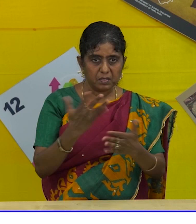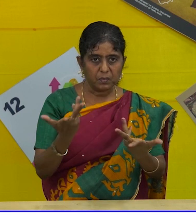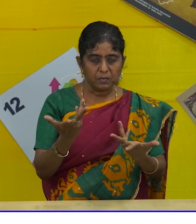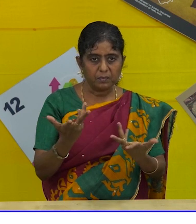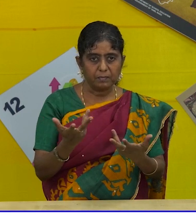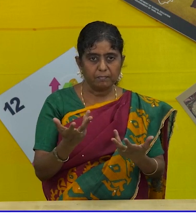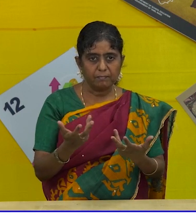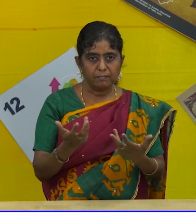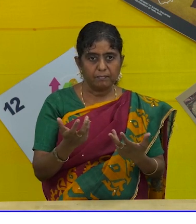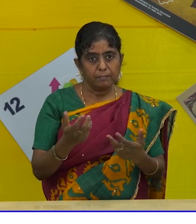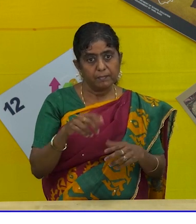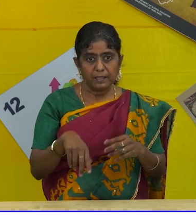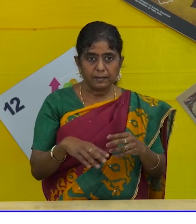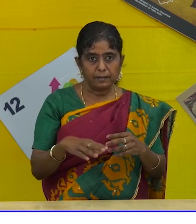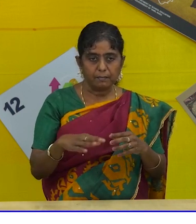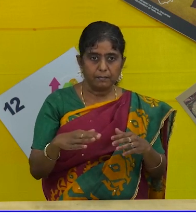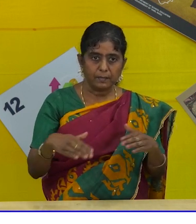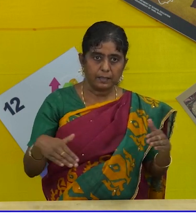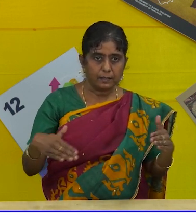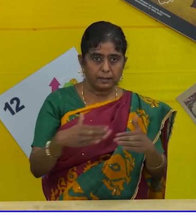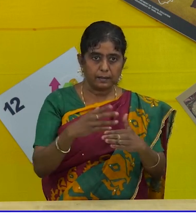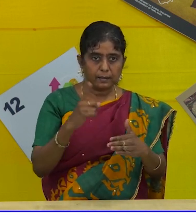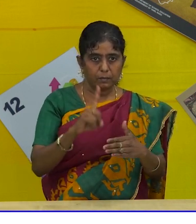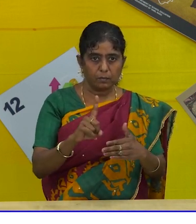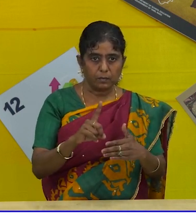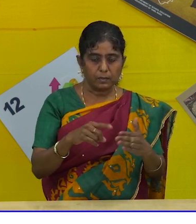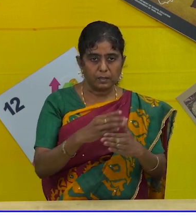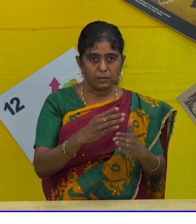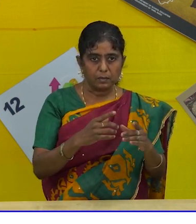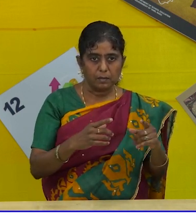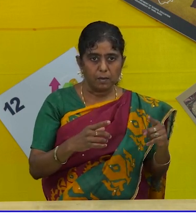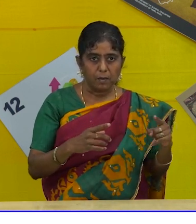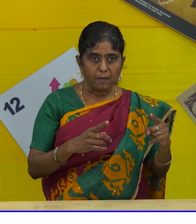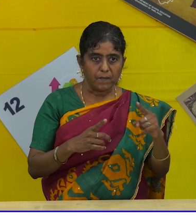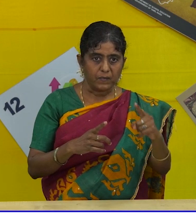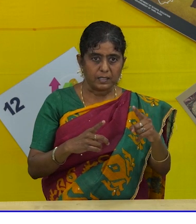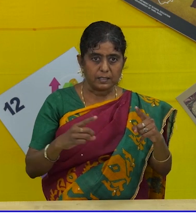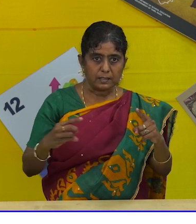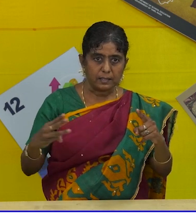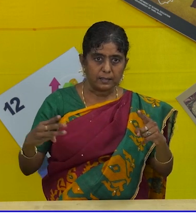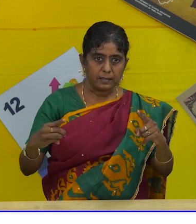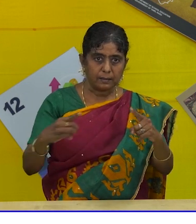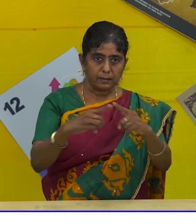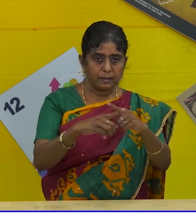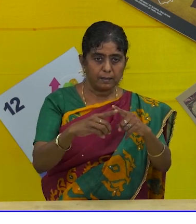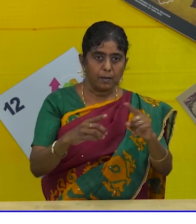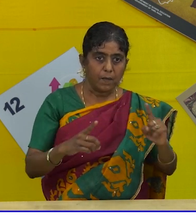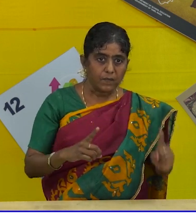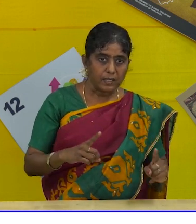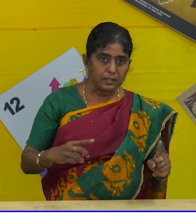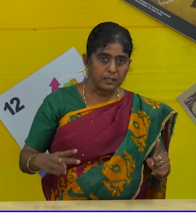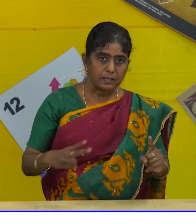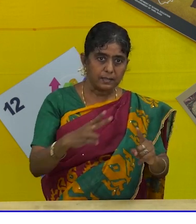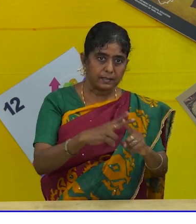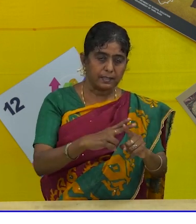intersection. But they are cutting each other. The first plane and the third plane, first plane and the